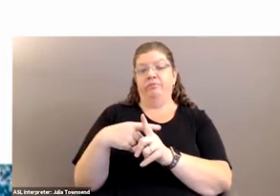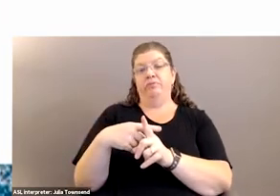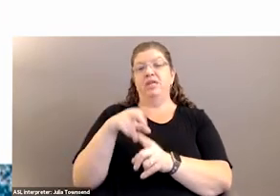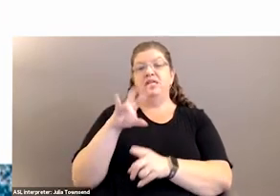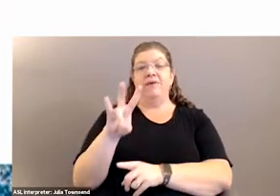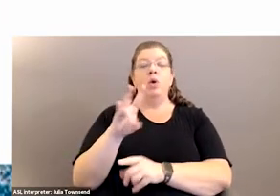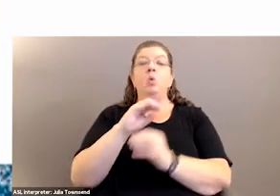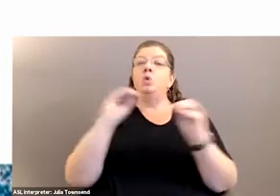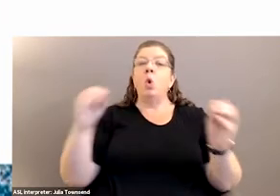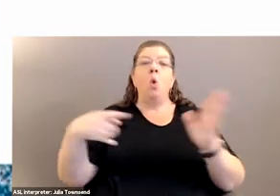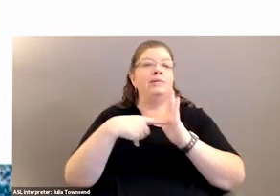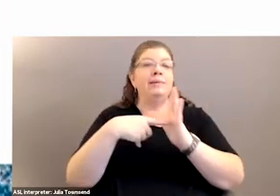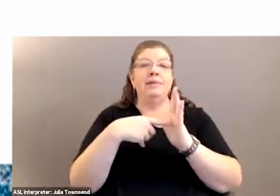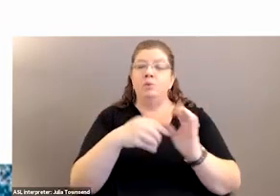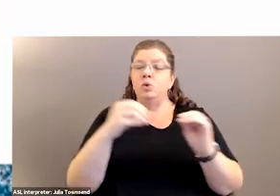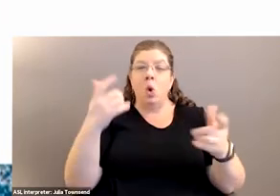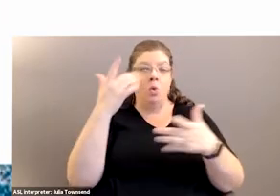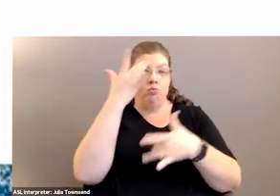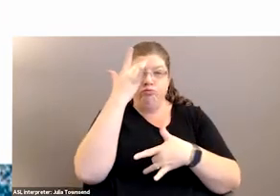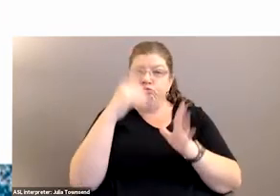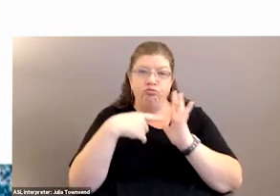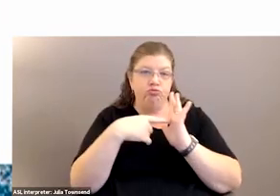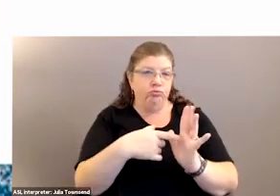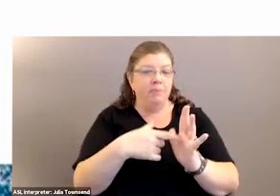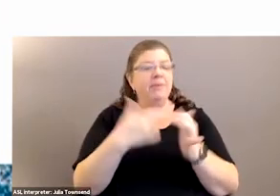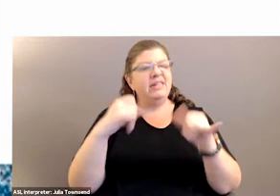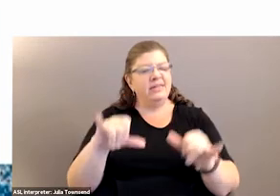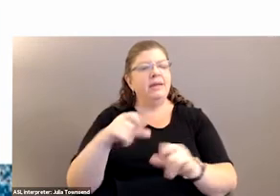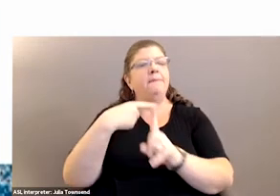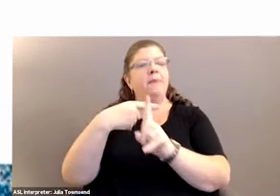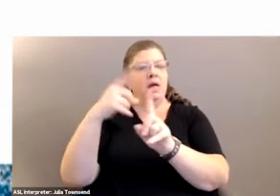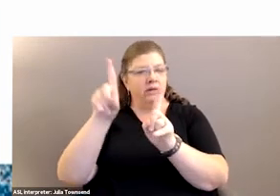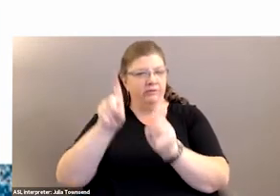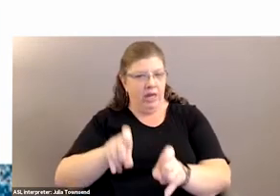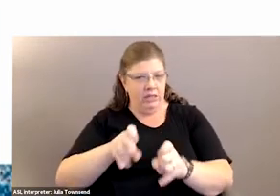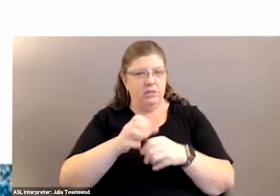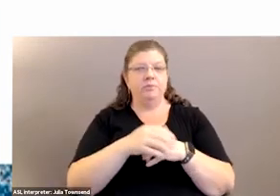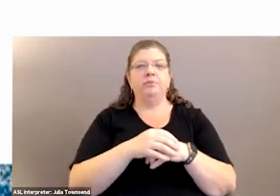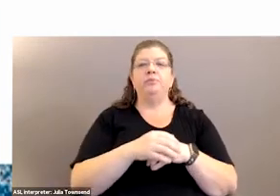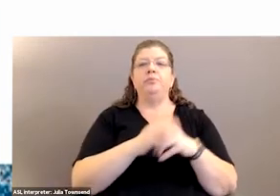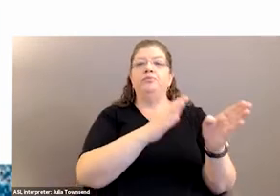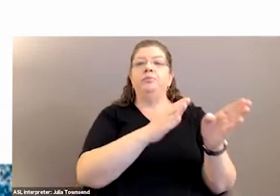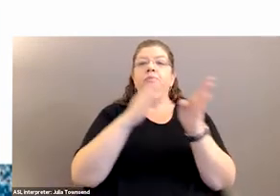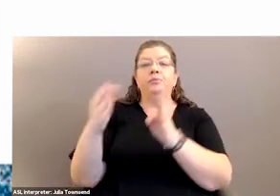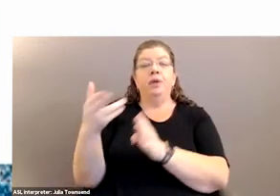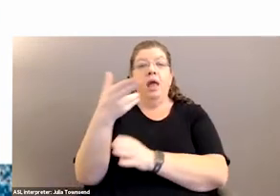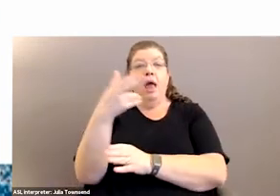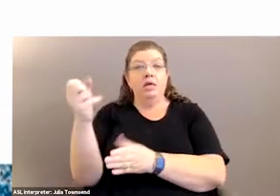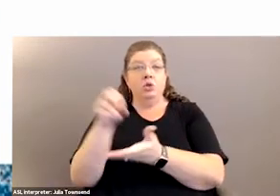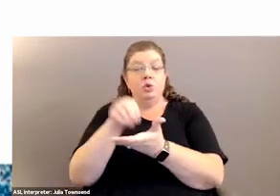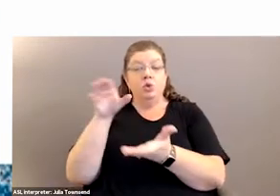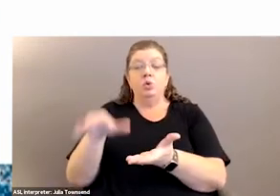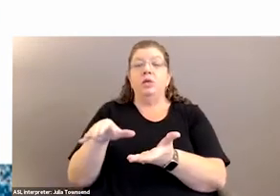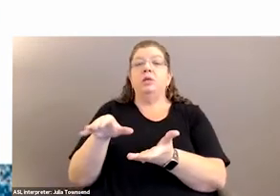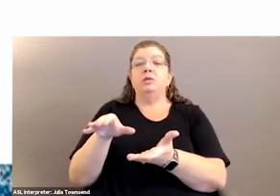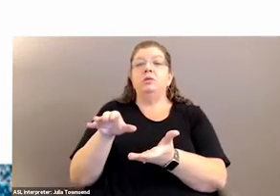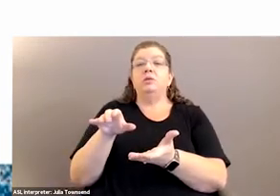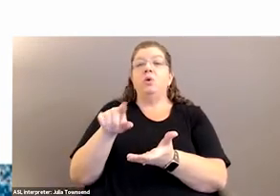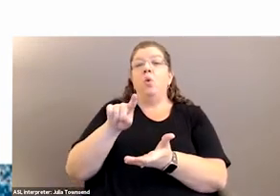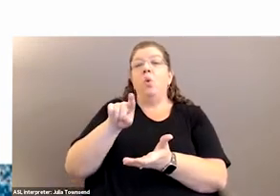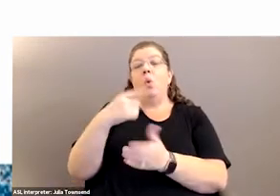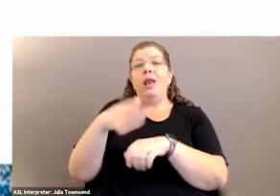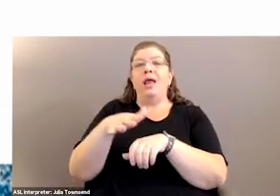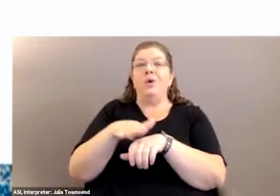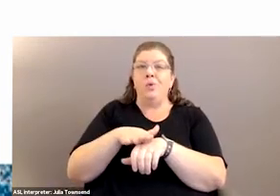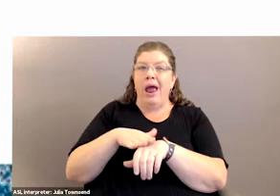were identified secondary students uh we we've only made a gradual